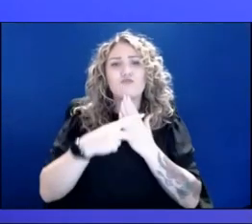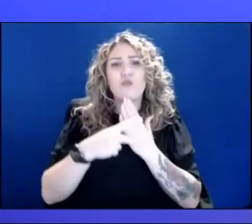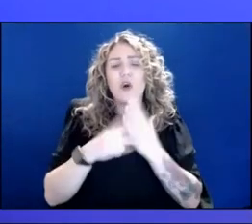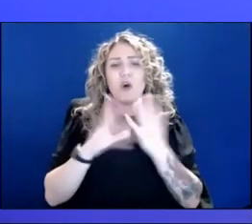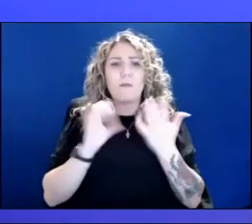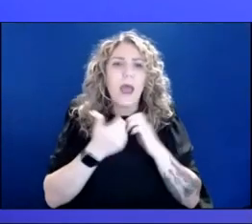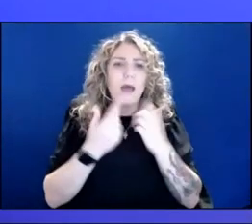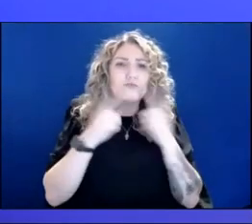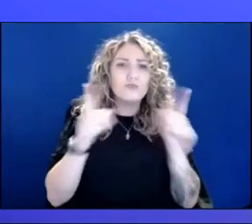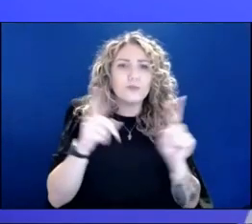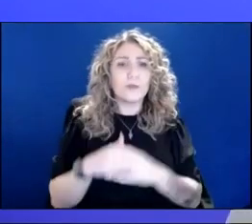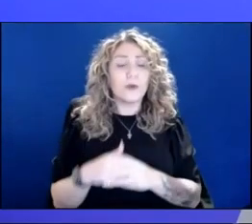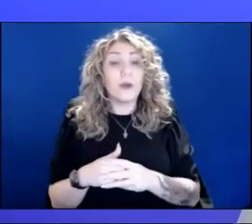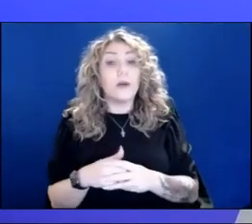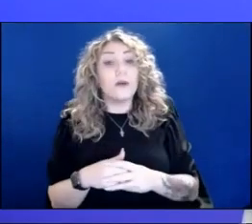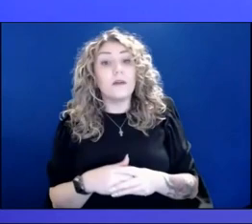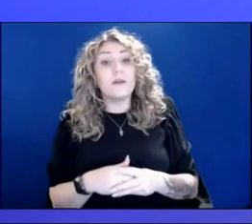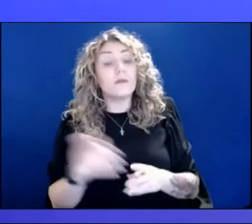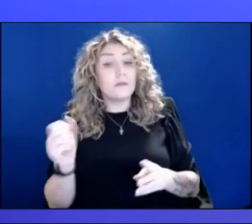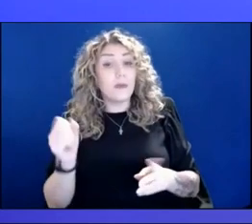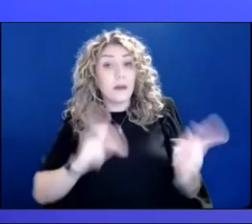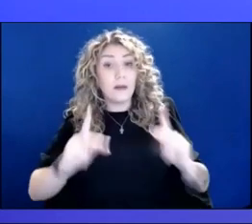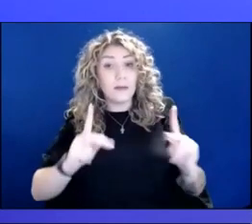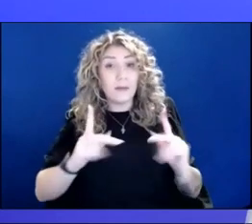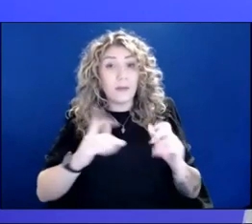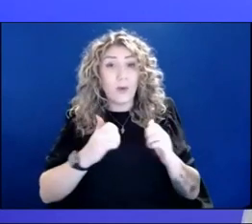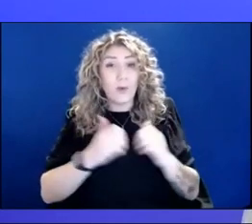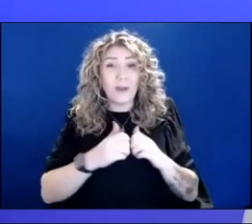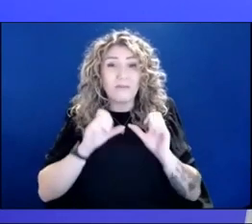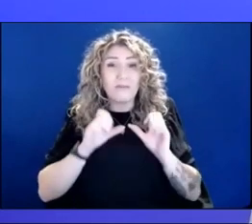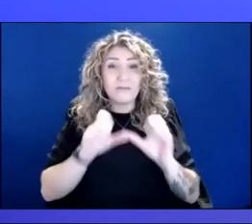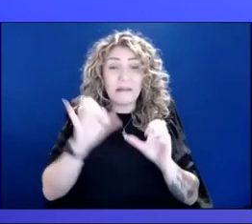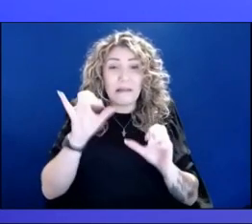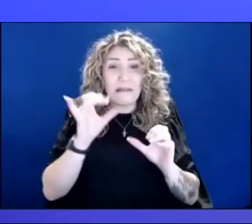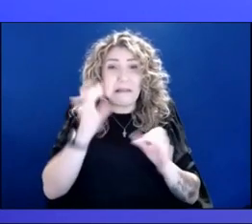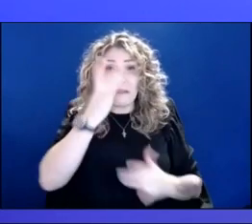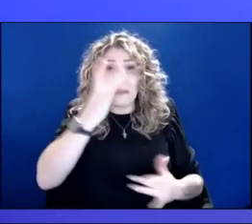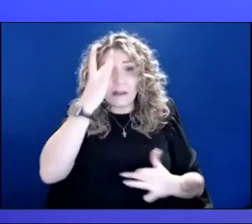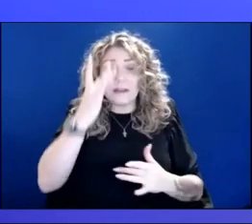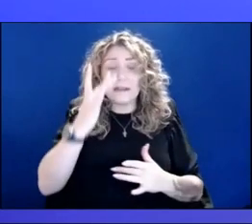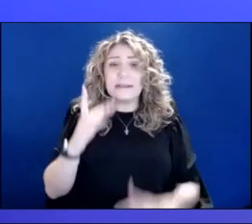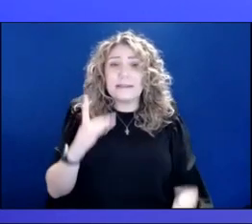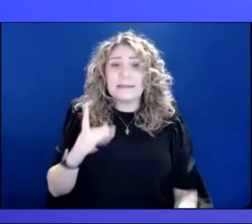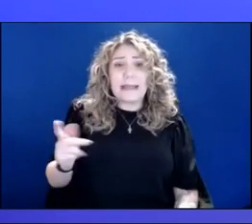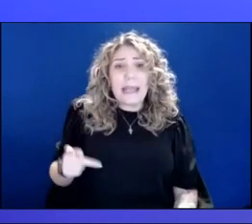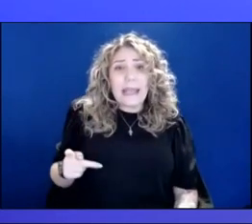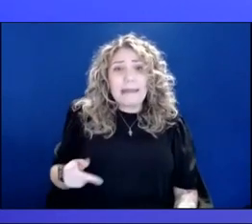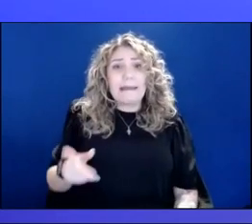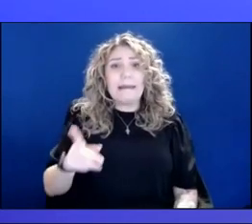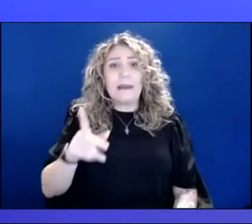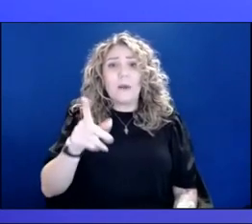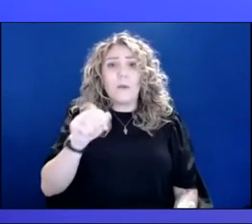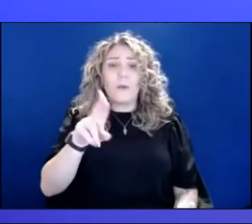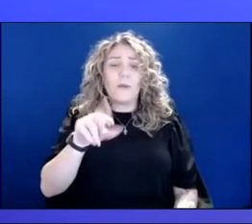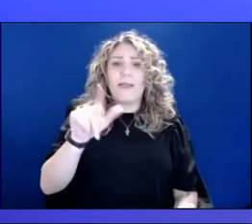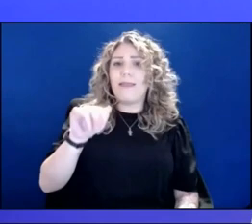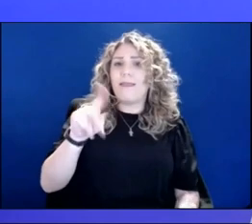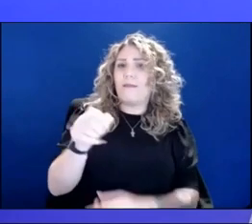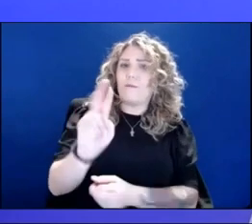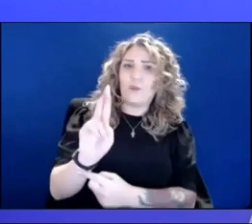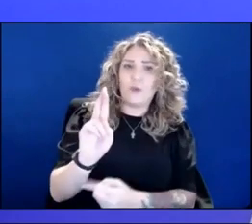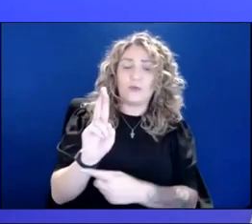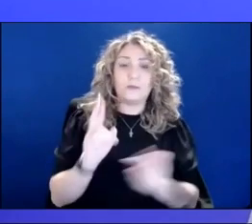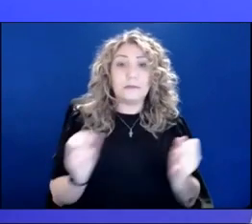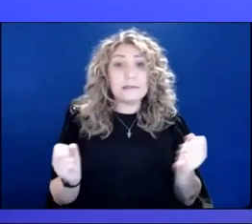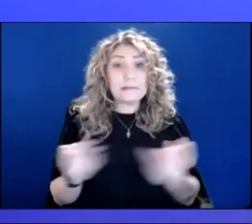people become with chronic illness, kidney disease or liver disease, it's kind of scary for them. And there's